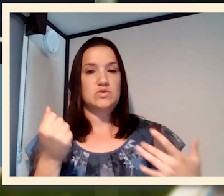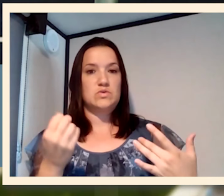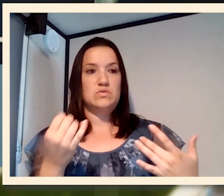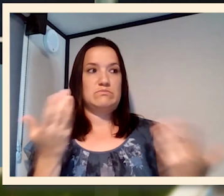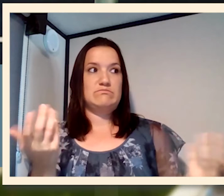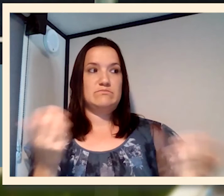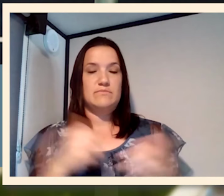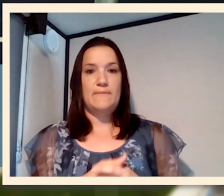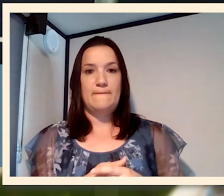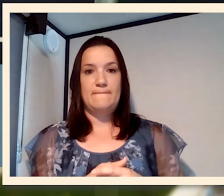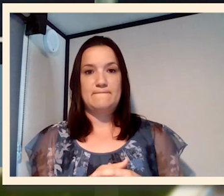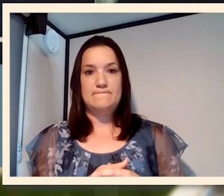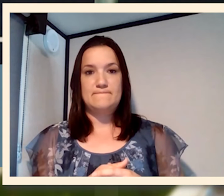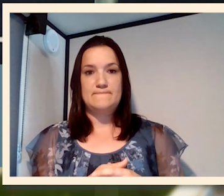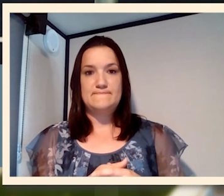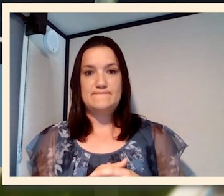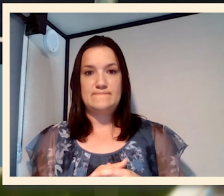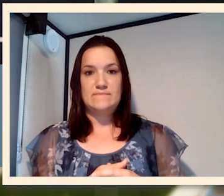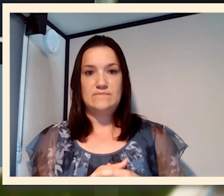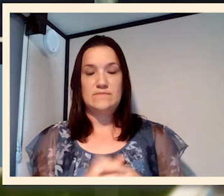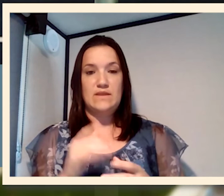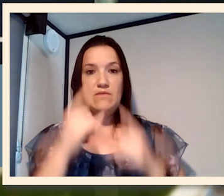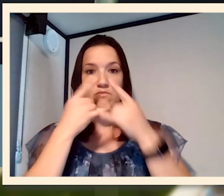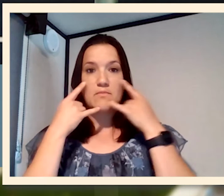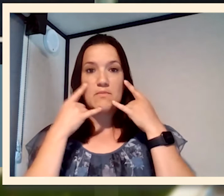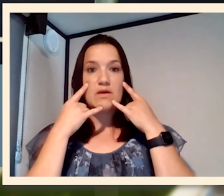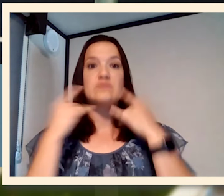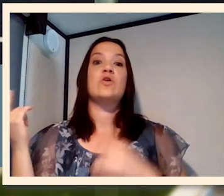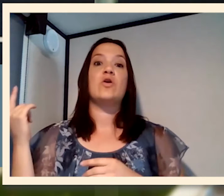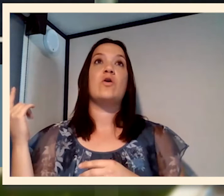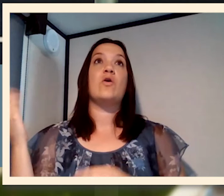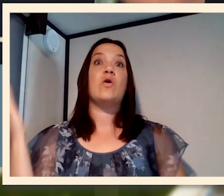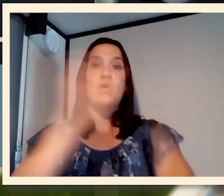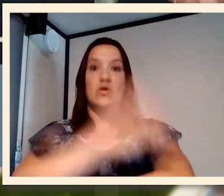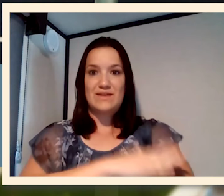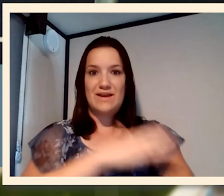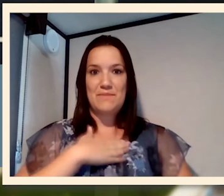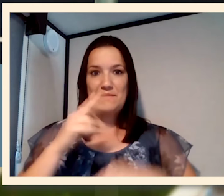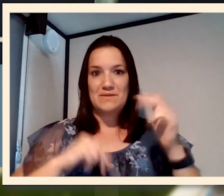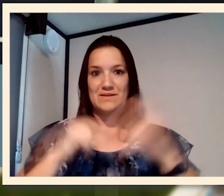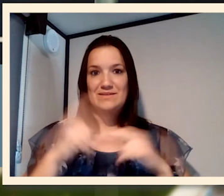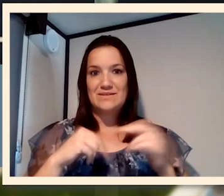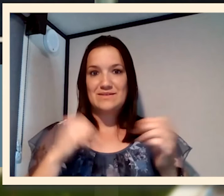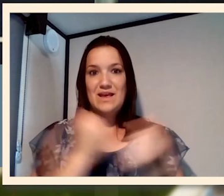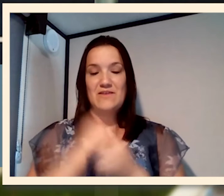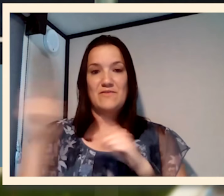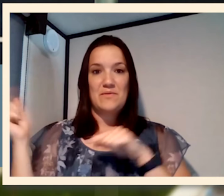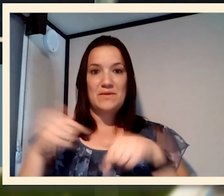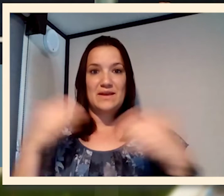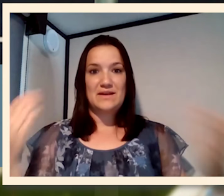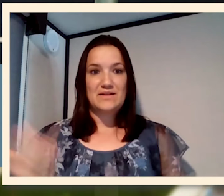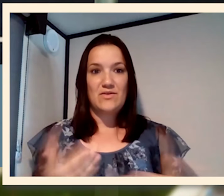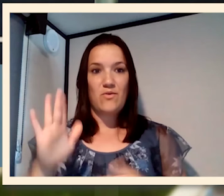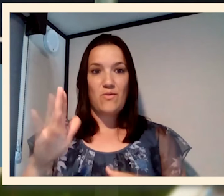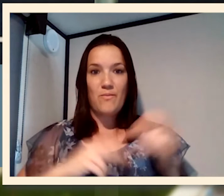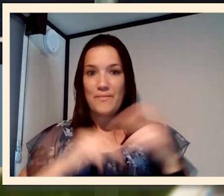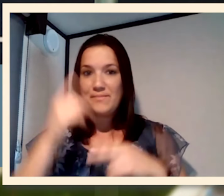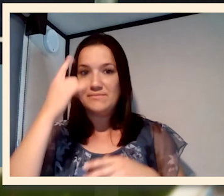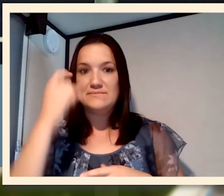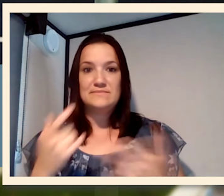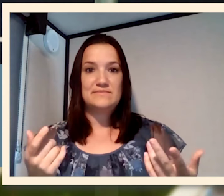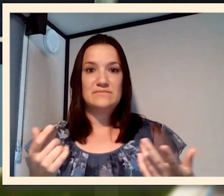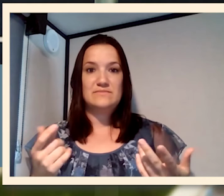greatest concern right now. And so that's, unfortunately, because I love coming over this. I have to wear a mask all day long in my building, but that's why I love